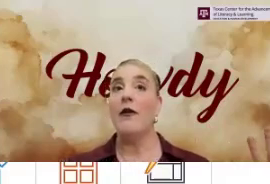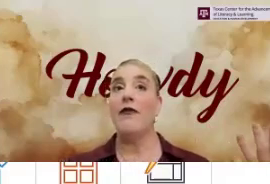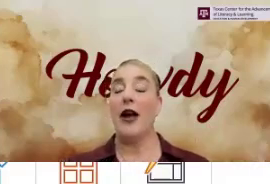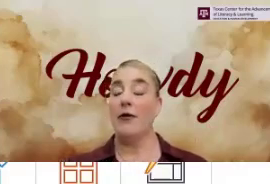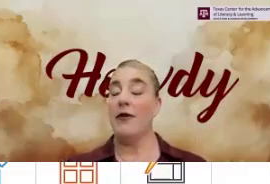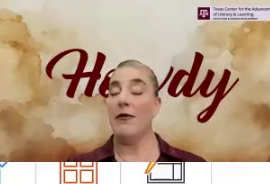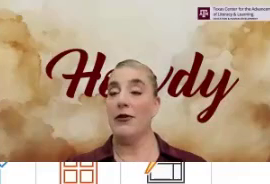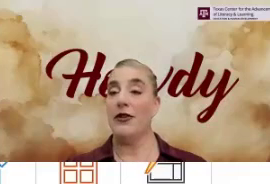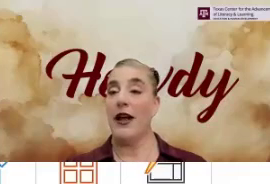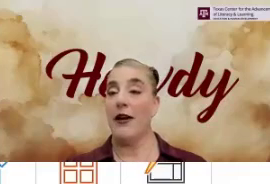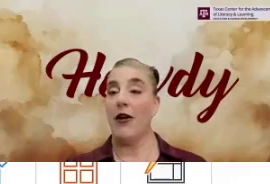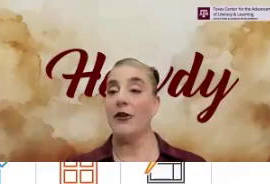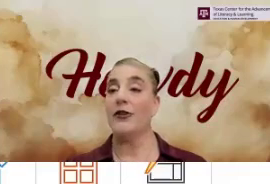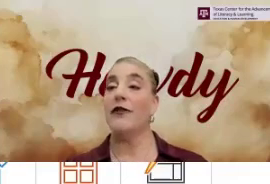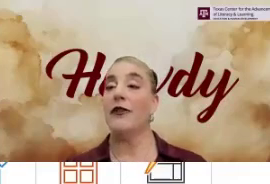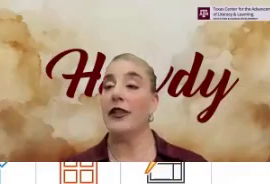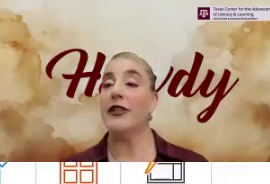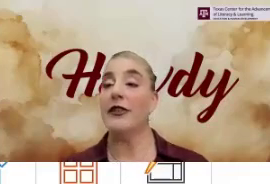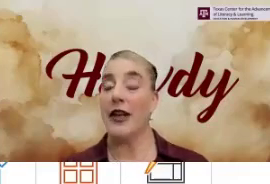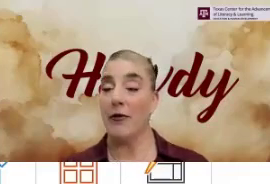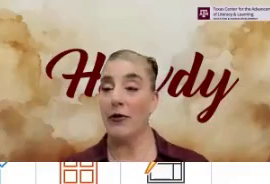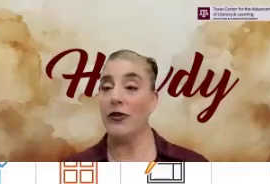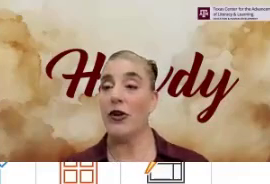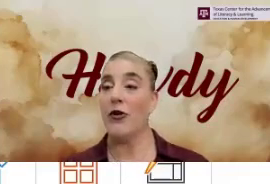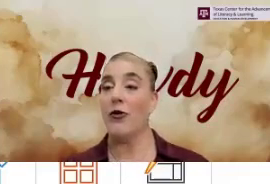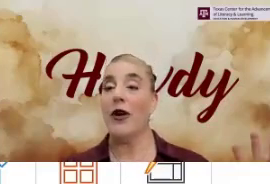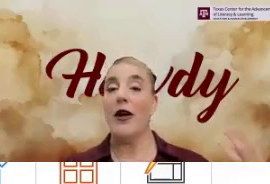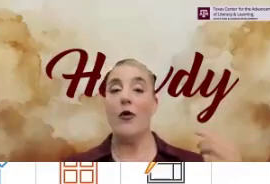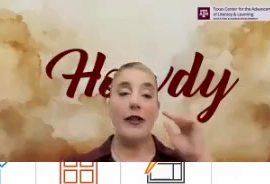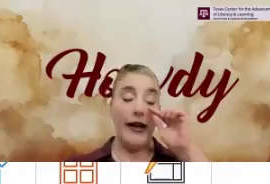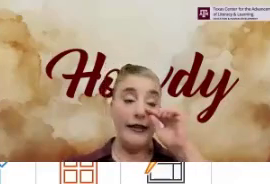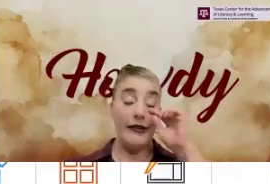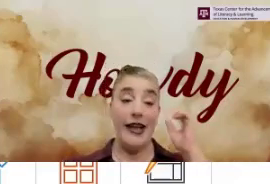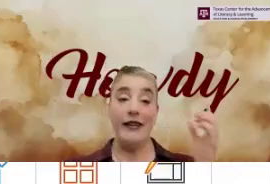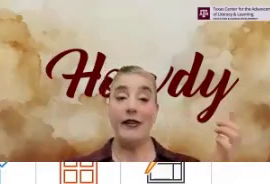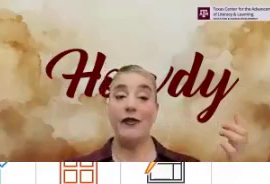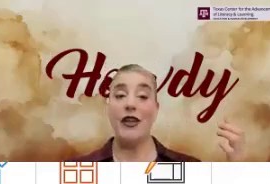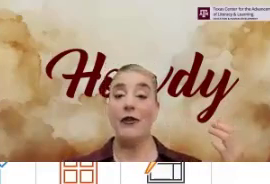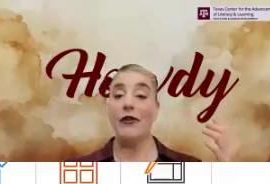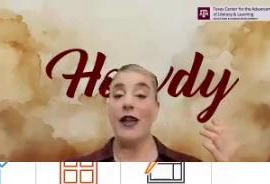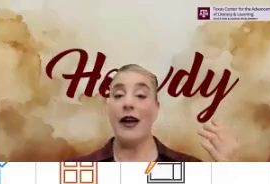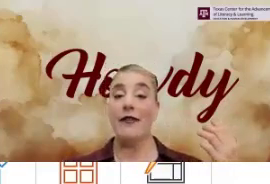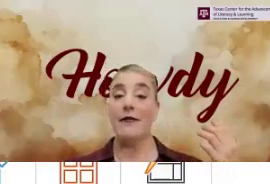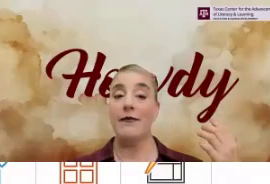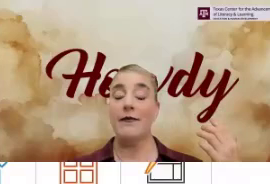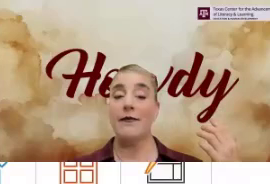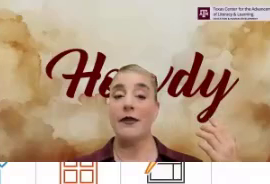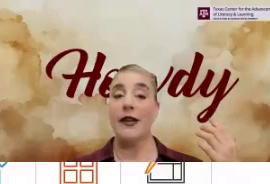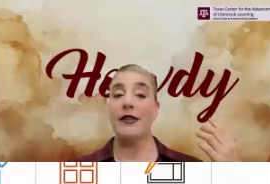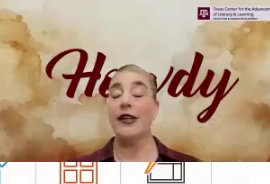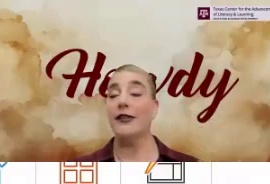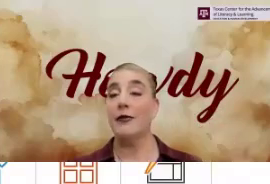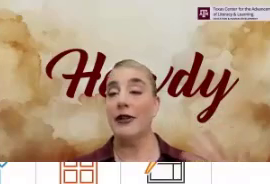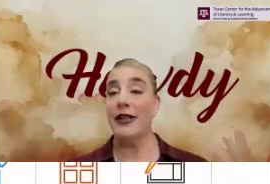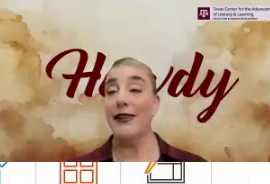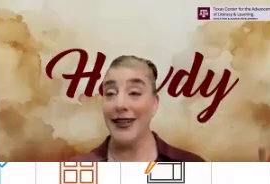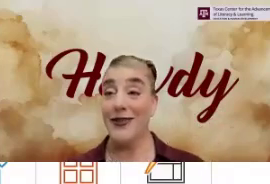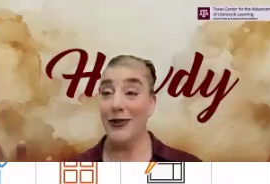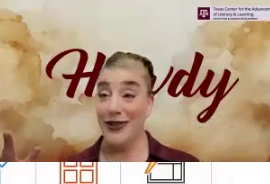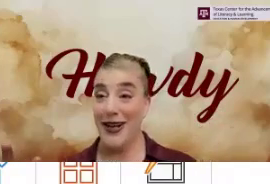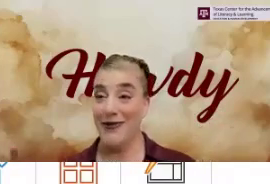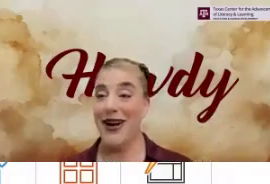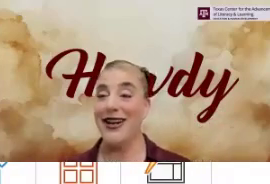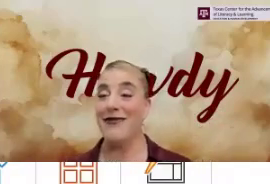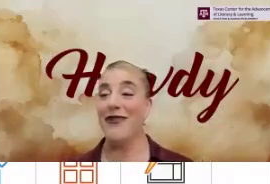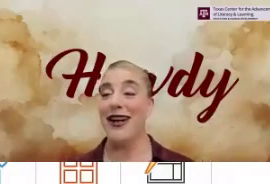two family members that are severely disabled. So we like to say in this field that accessibility,